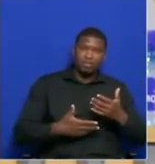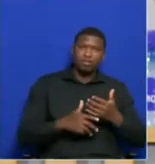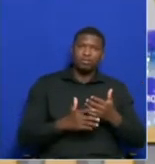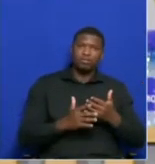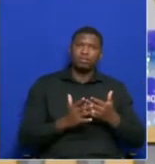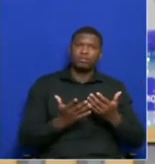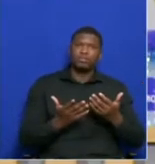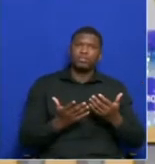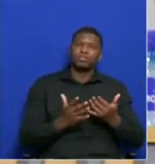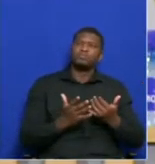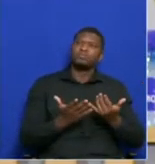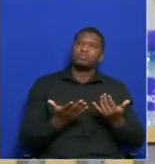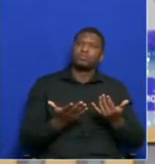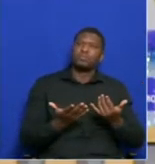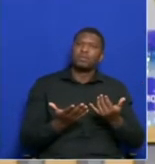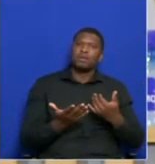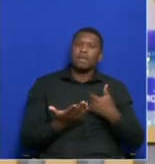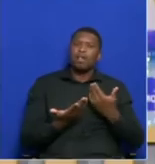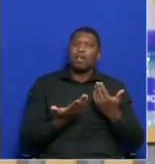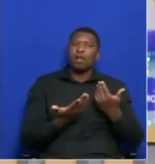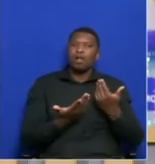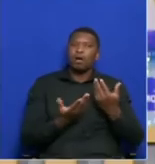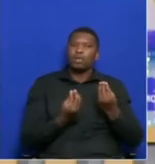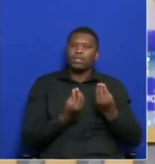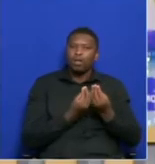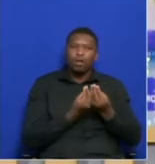with my knowledge, right?